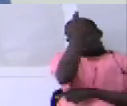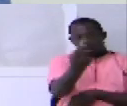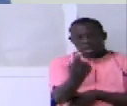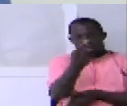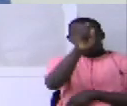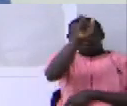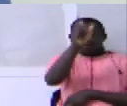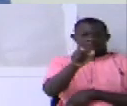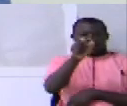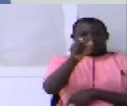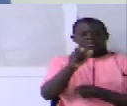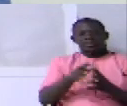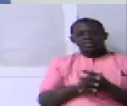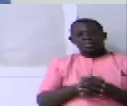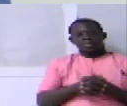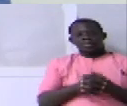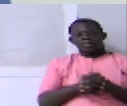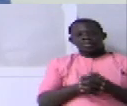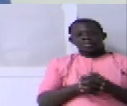person